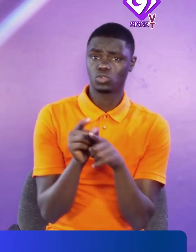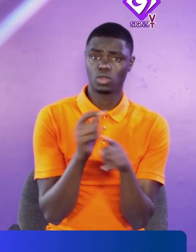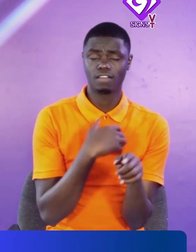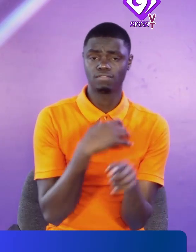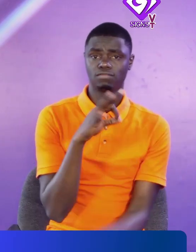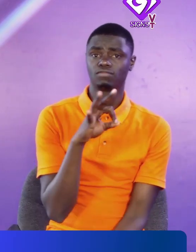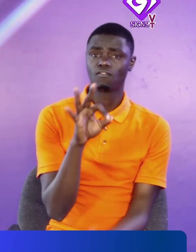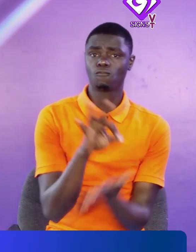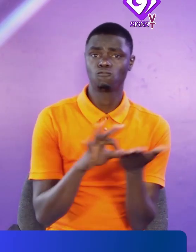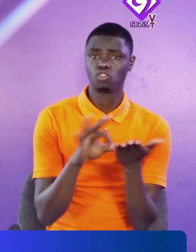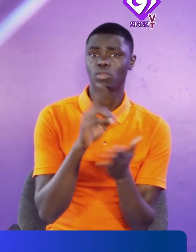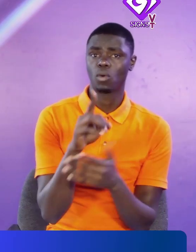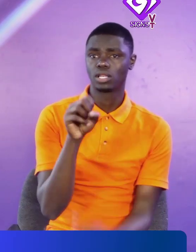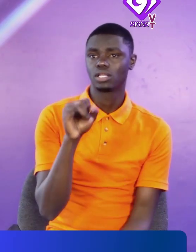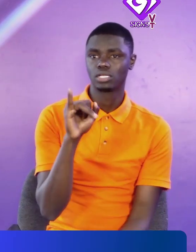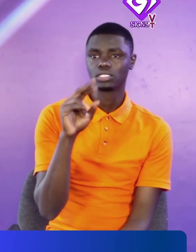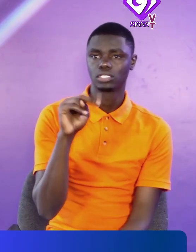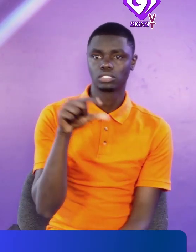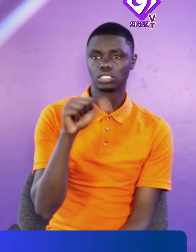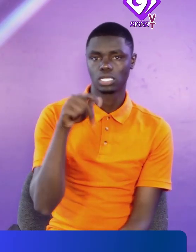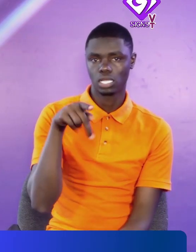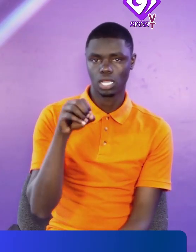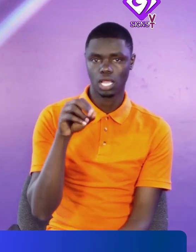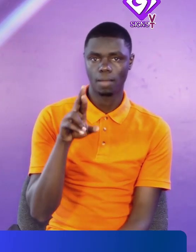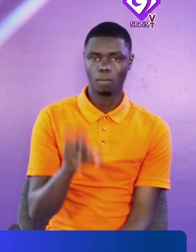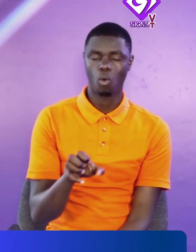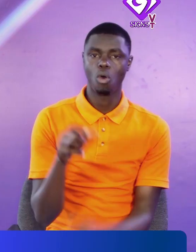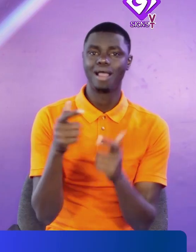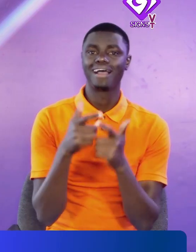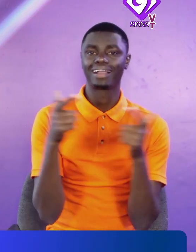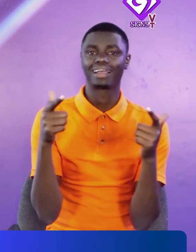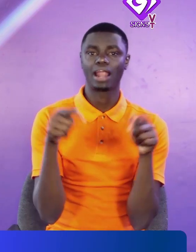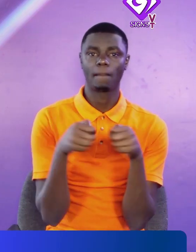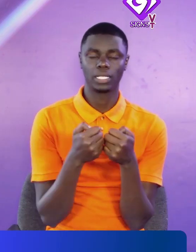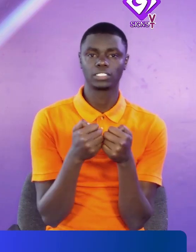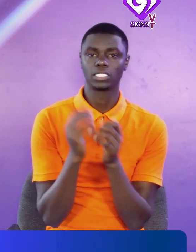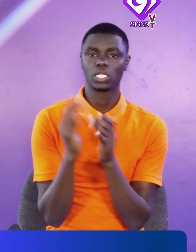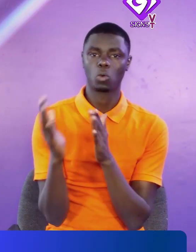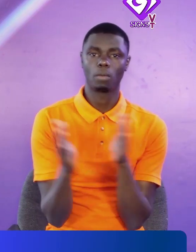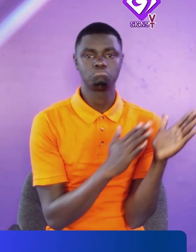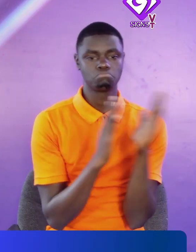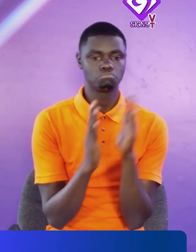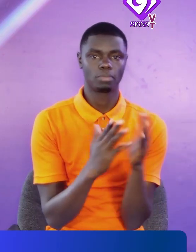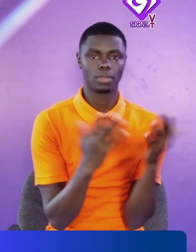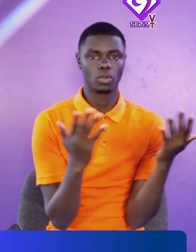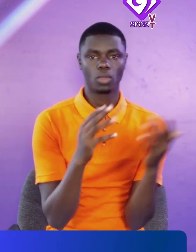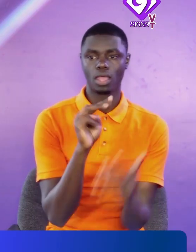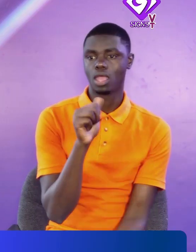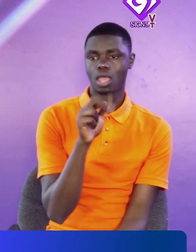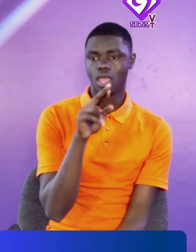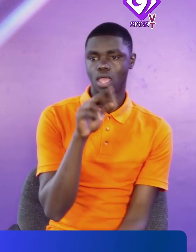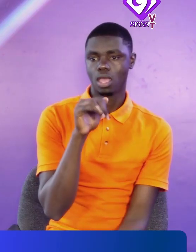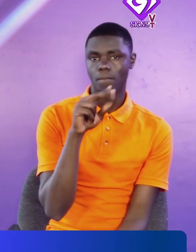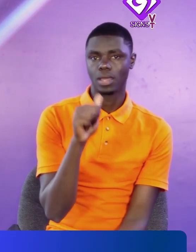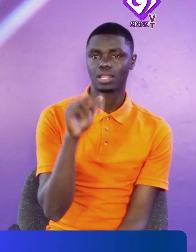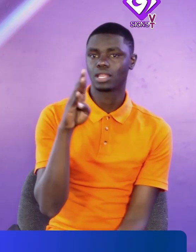Singapore Grand Prix. Hii Singapore Grand Prix inaandaliwaga kwa Marina Bay Street Circuit. Yani